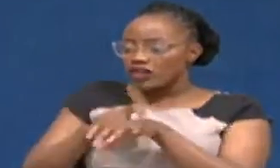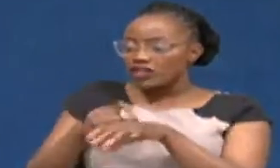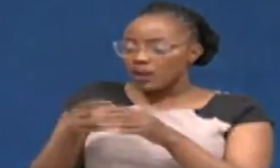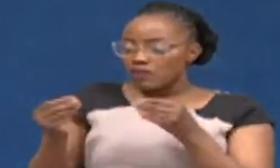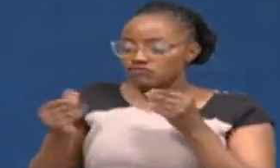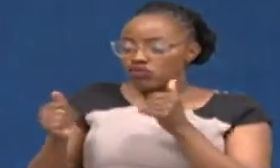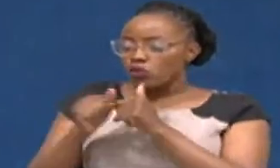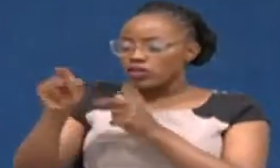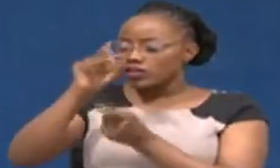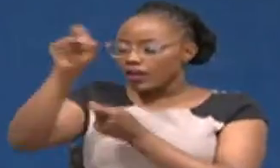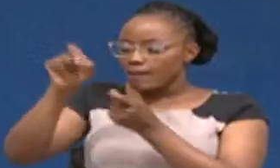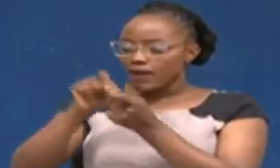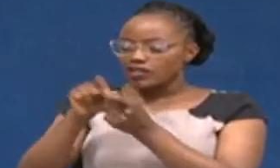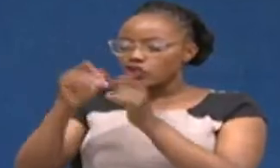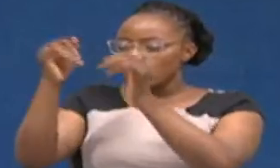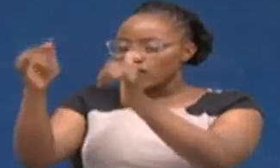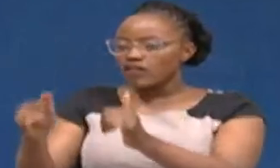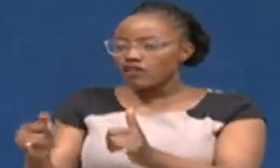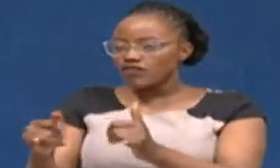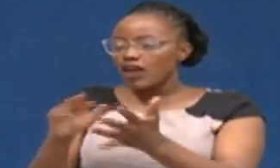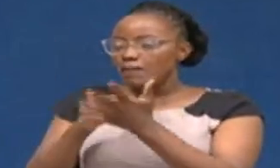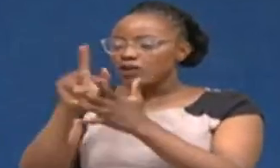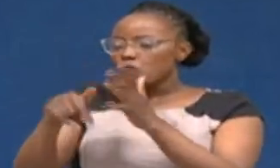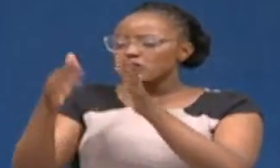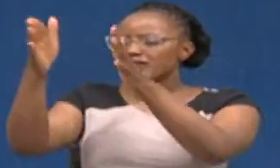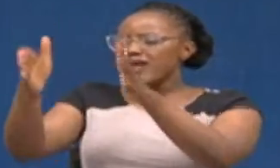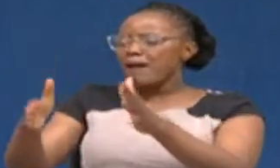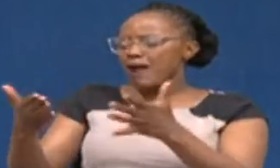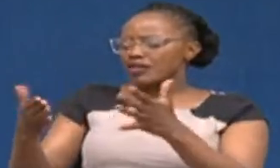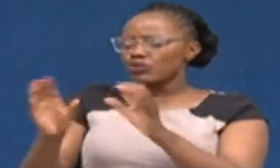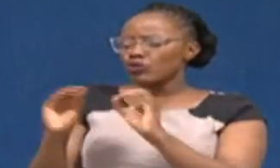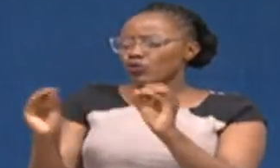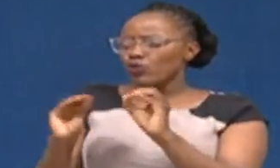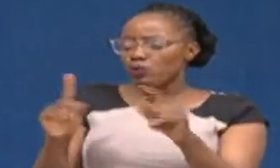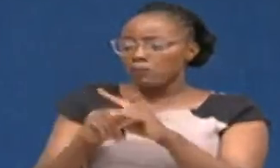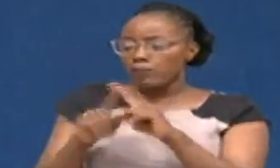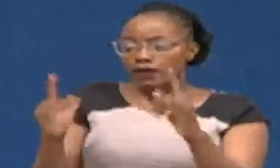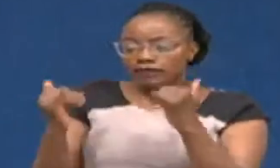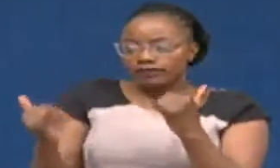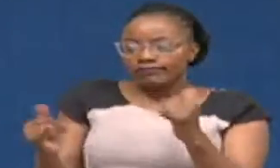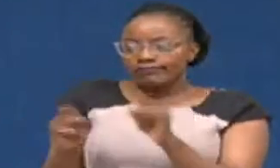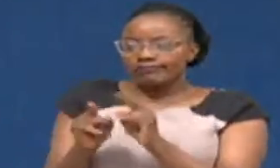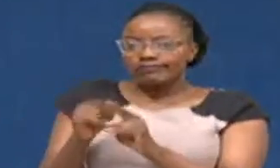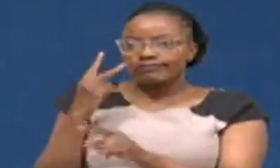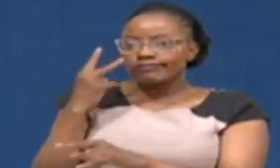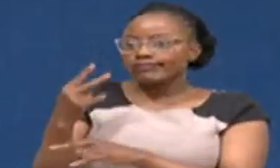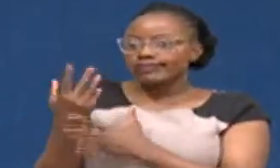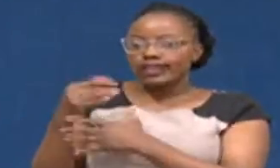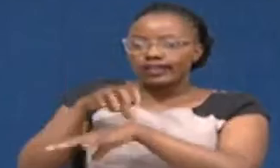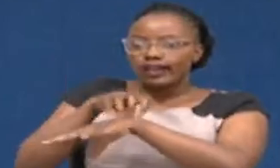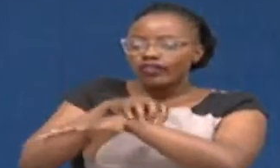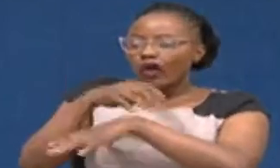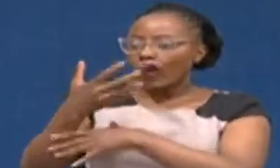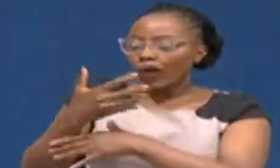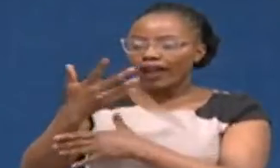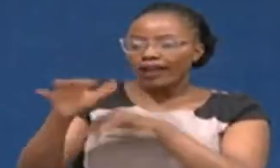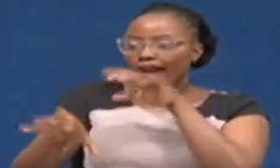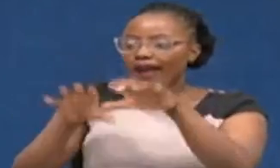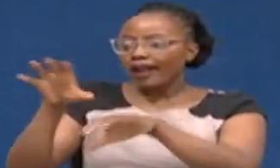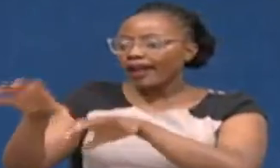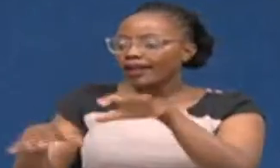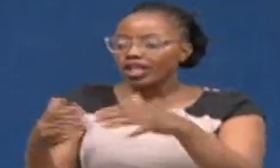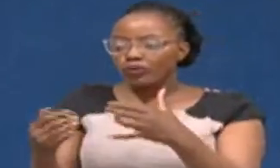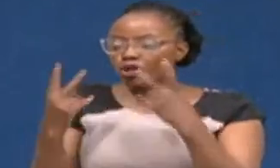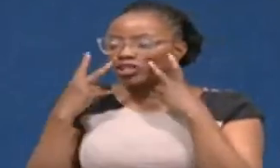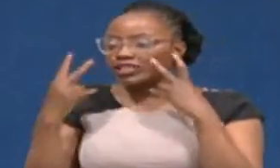dealing with that particular individual, is not a human being you are dealing with, is a spot, or a cockroach, is an